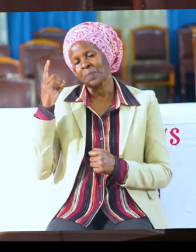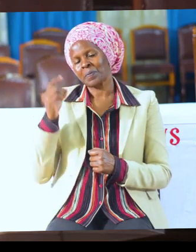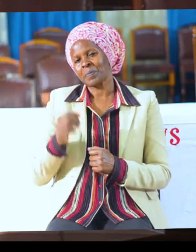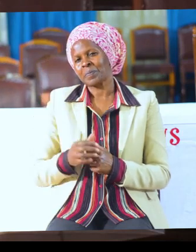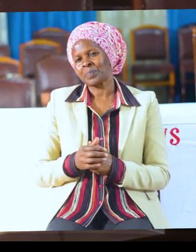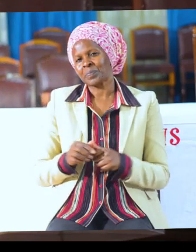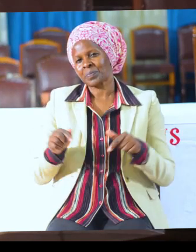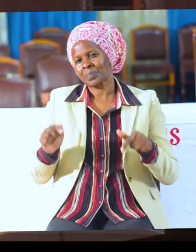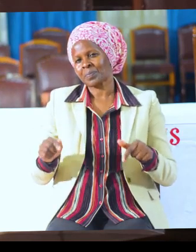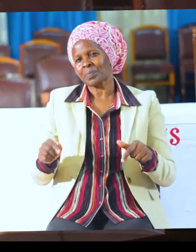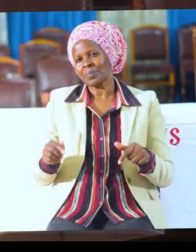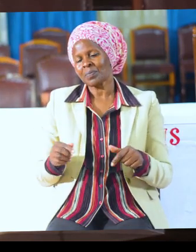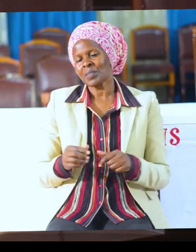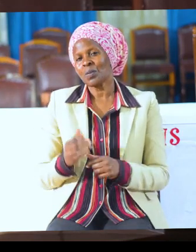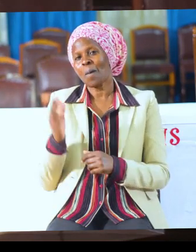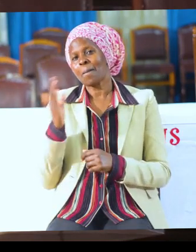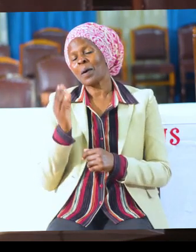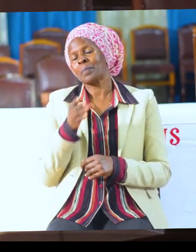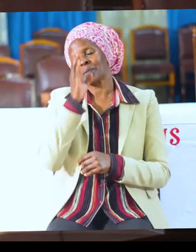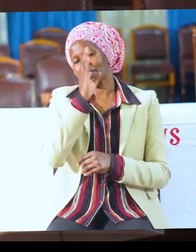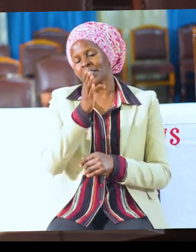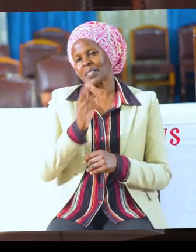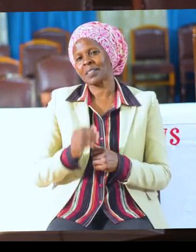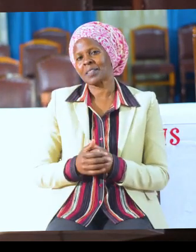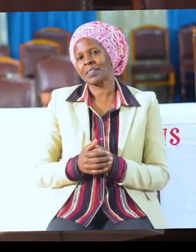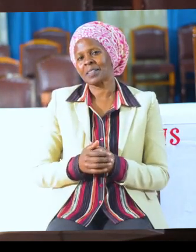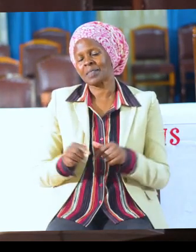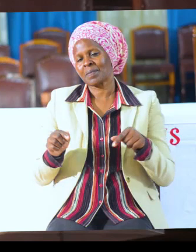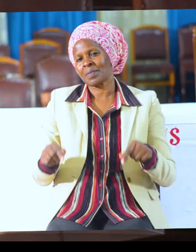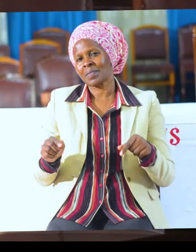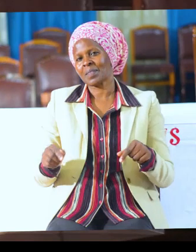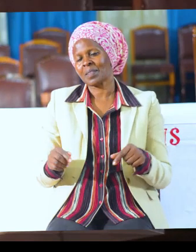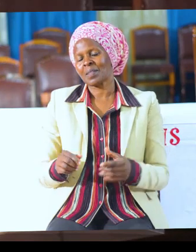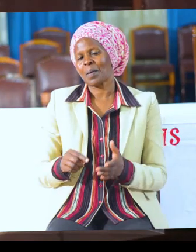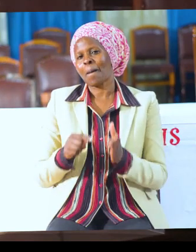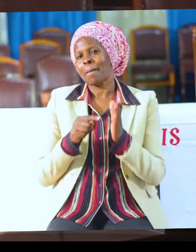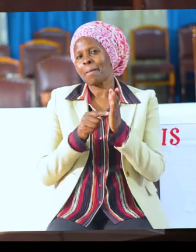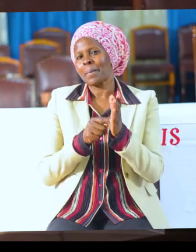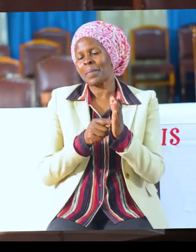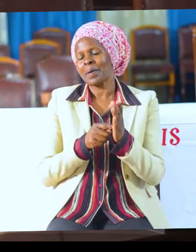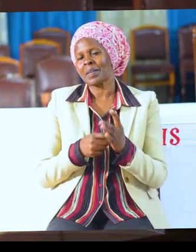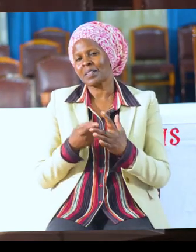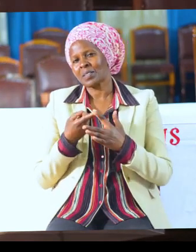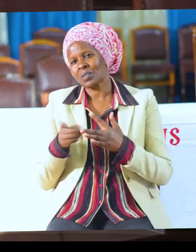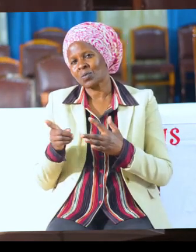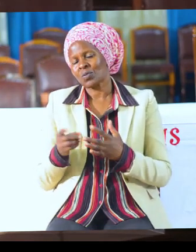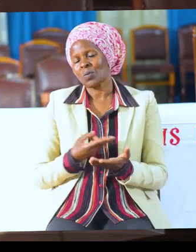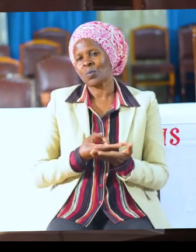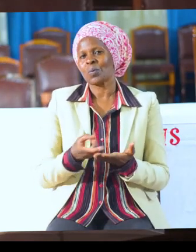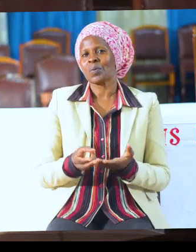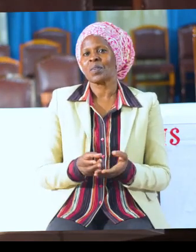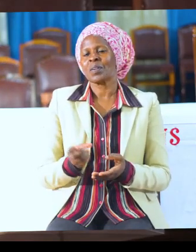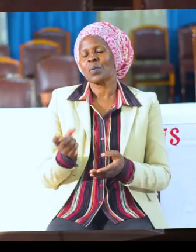because today is the Palm Sunday, and this marks the beginning of the Holy